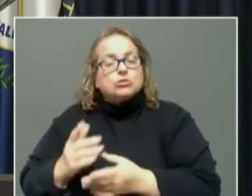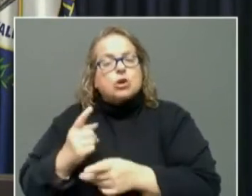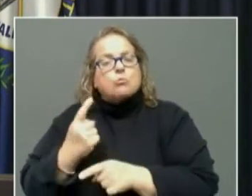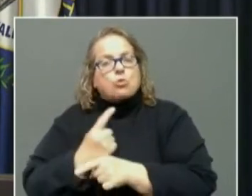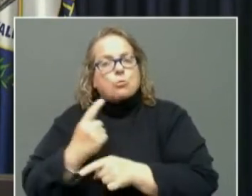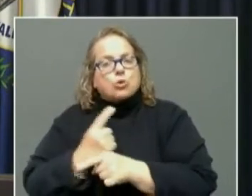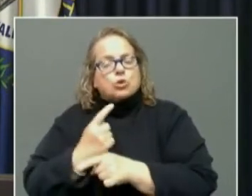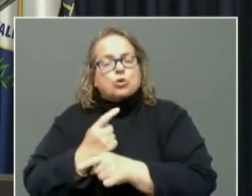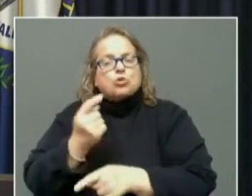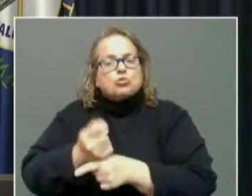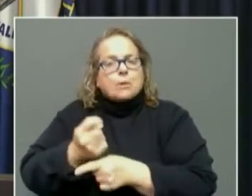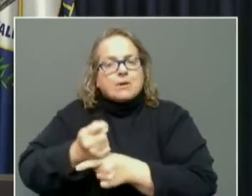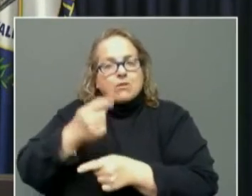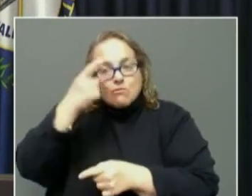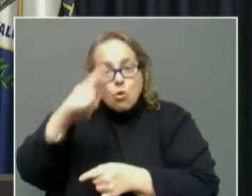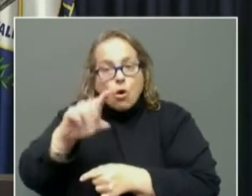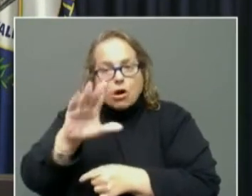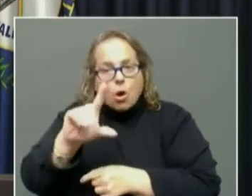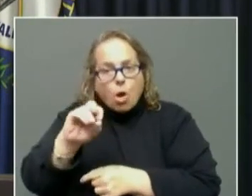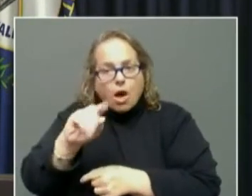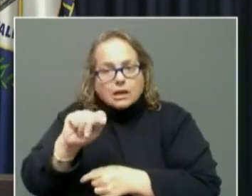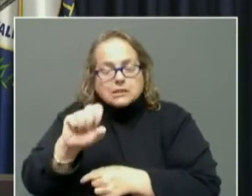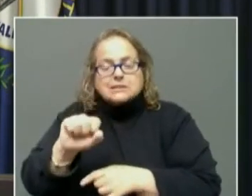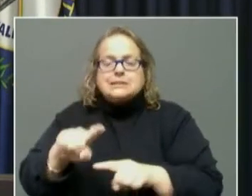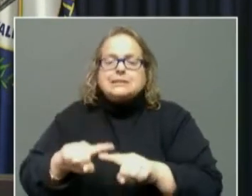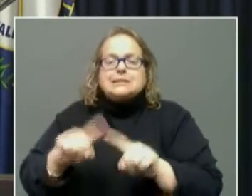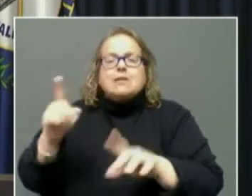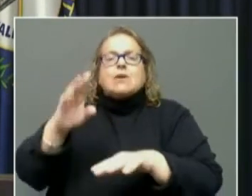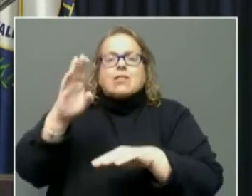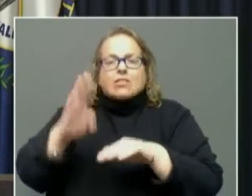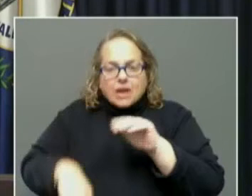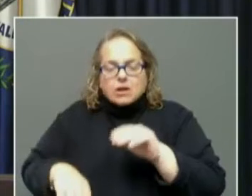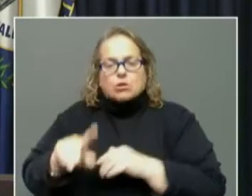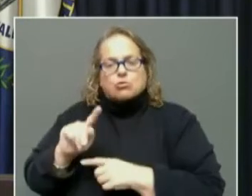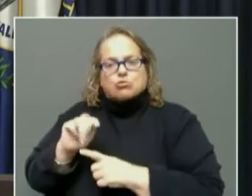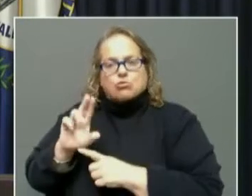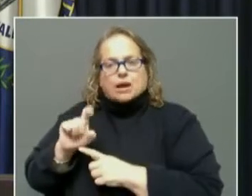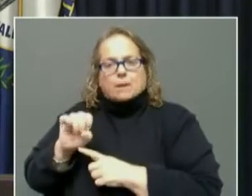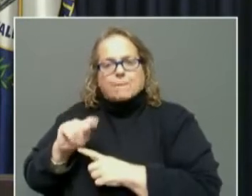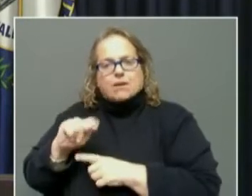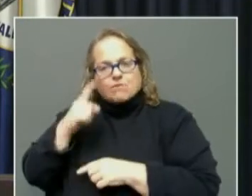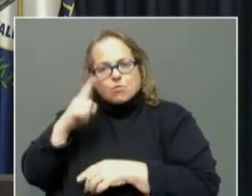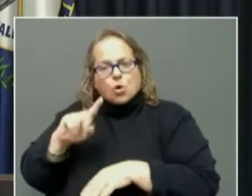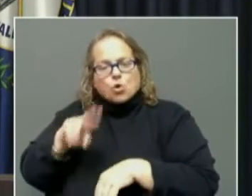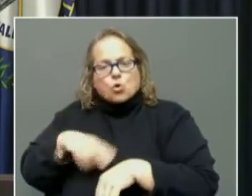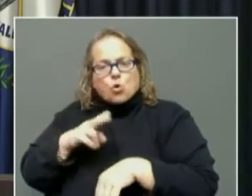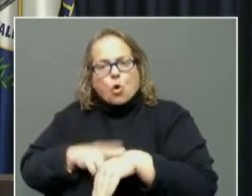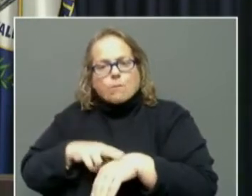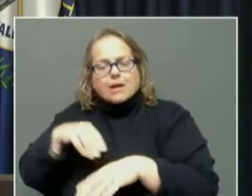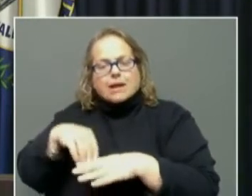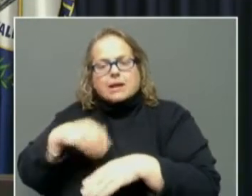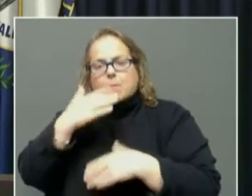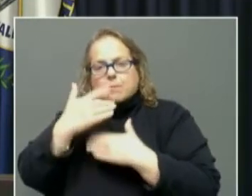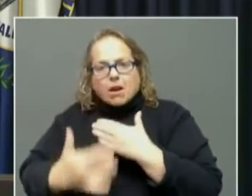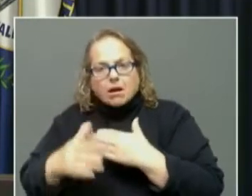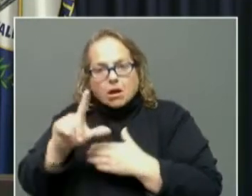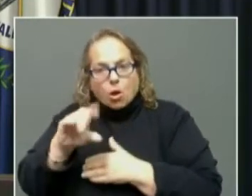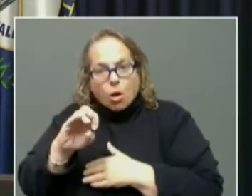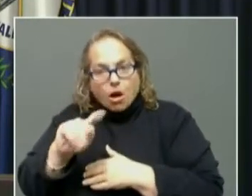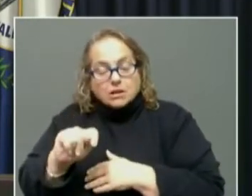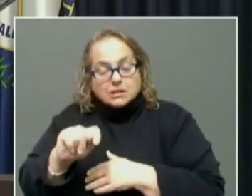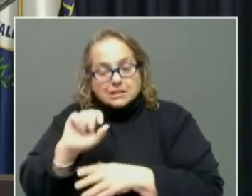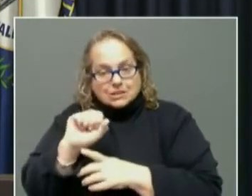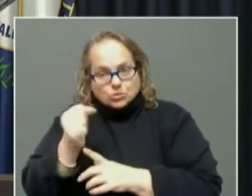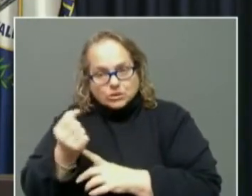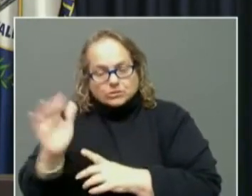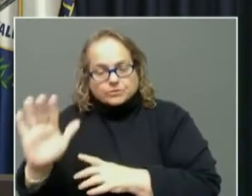clots, because it is different than the treatment you would normally do in a blood clot situation. So,